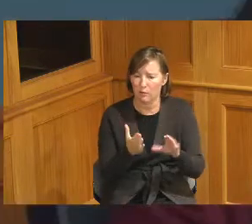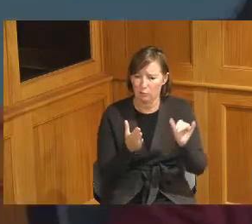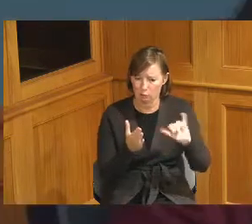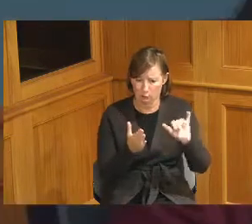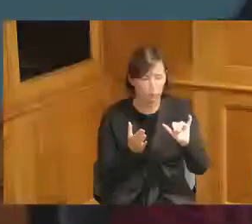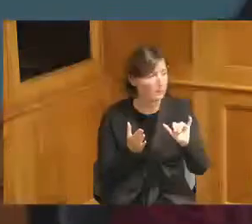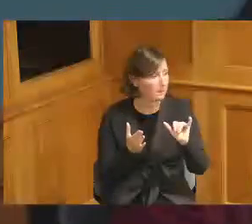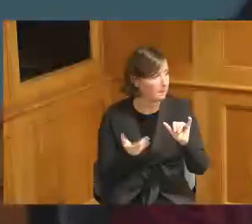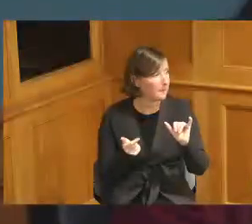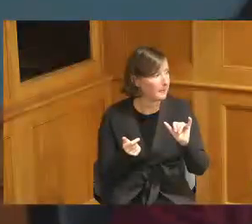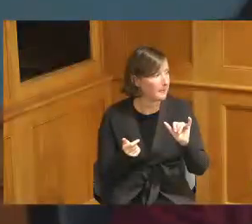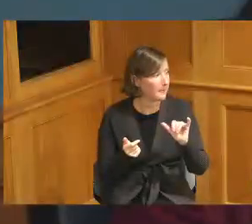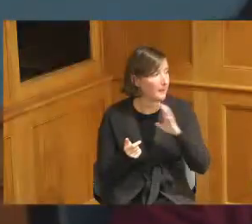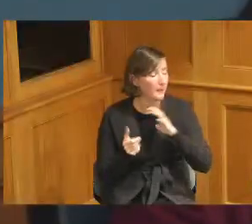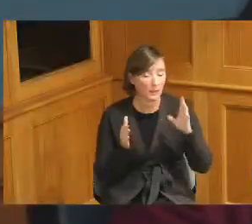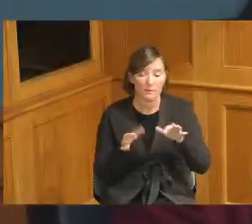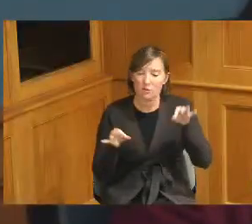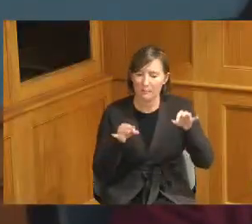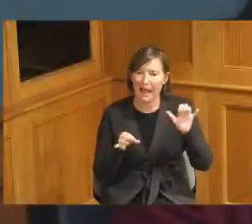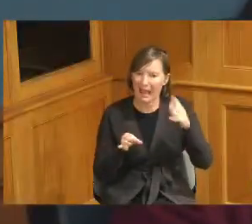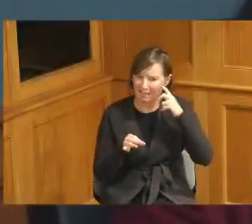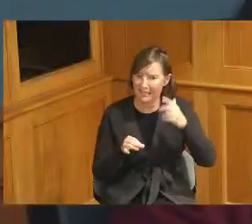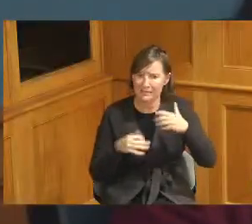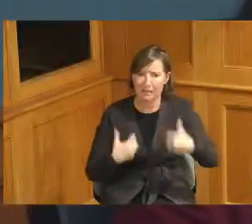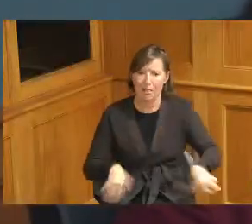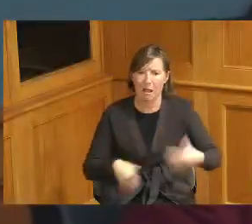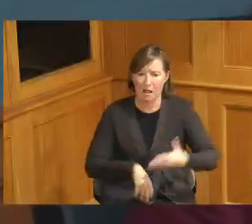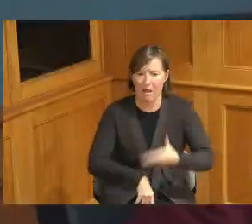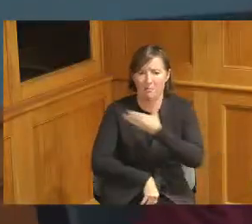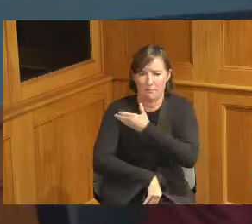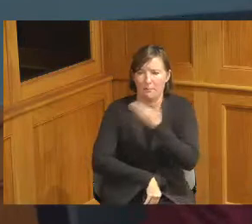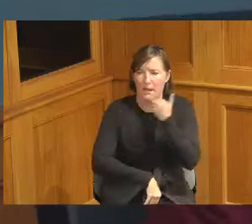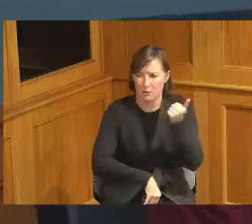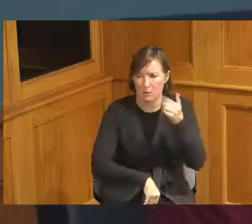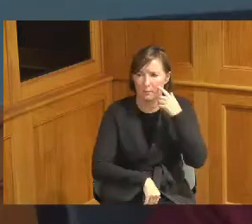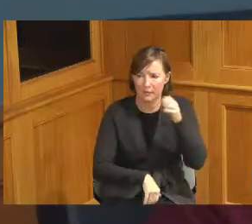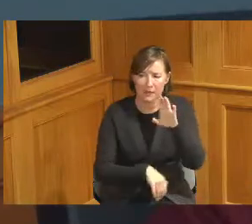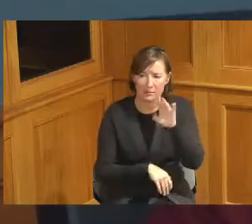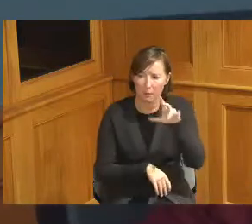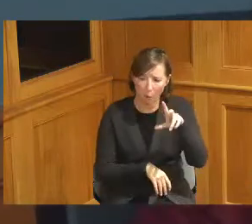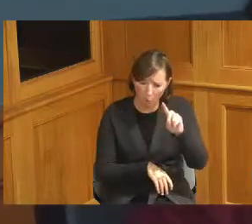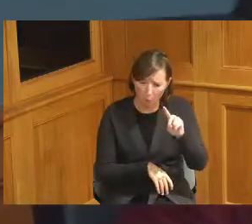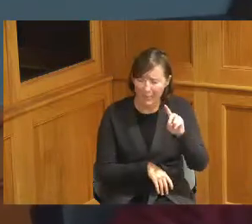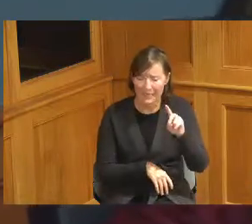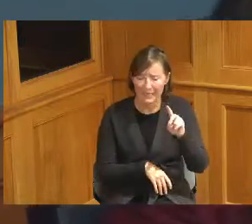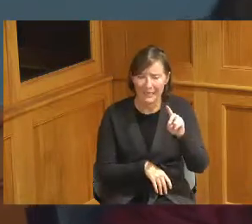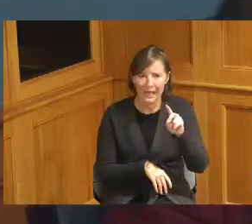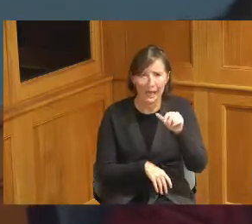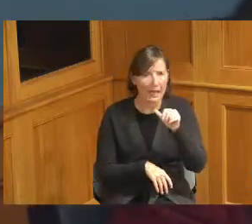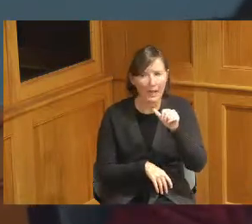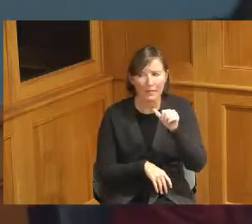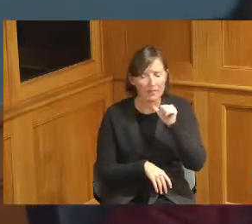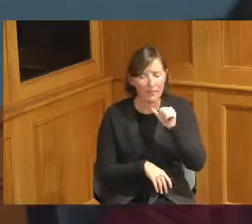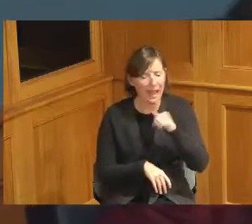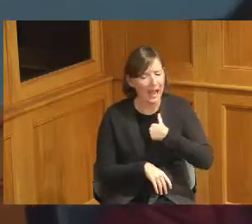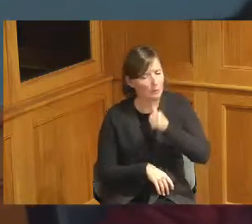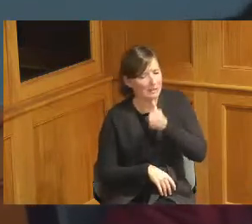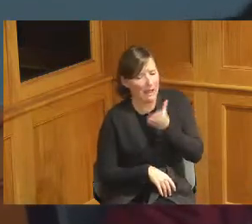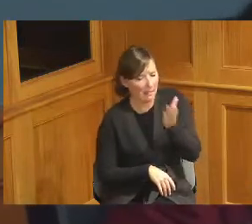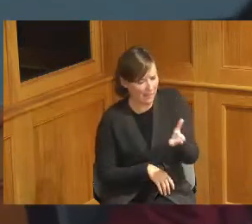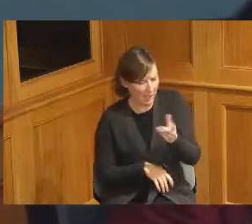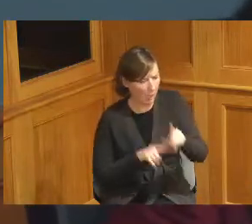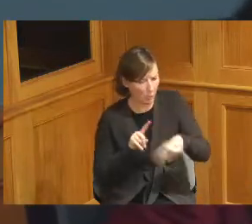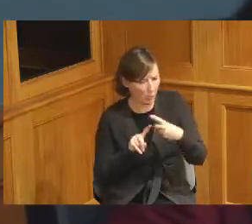my opinion, so much better because, as you were saying, the bold list. Yes. I don't know if it was there. I don't think it was there when I first came. I'm not